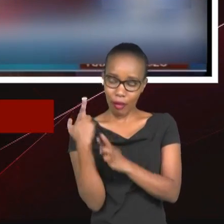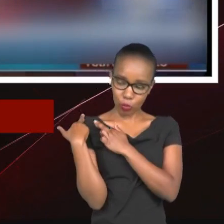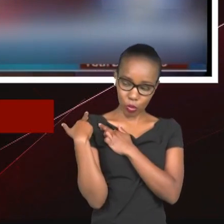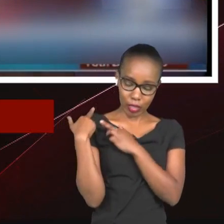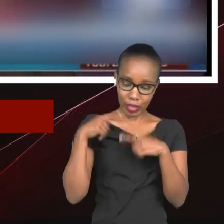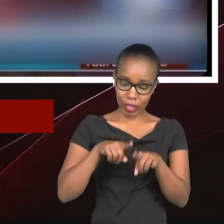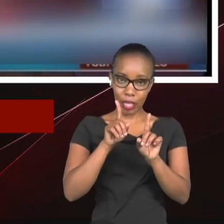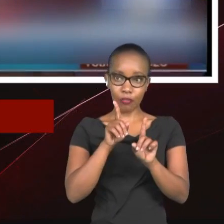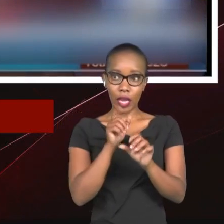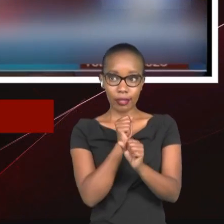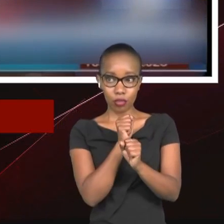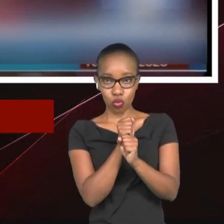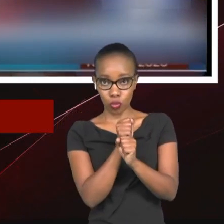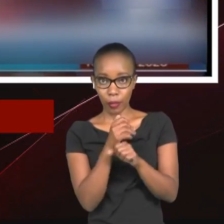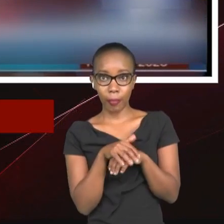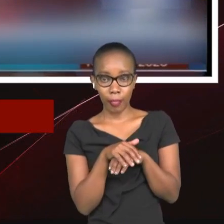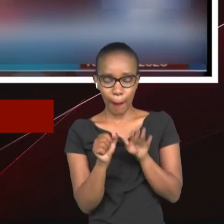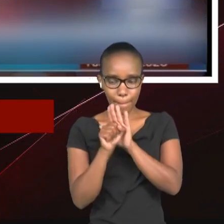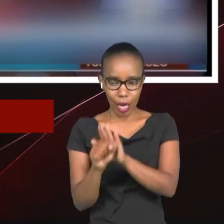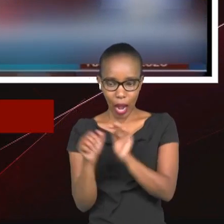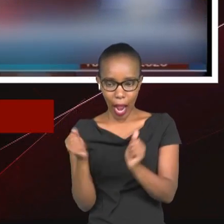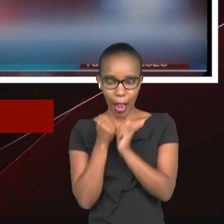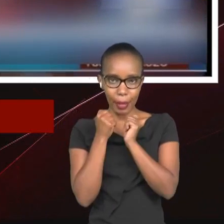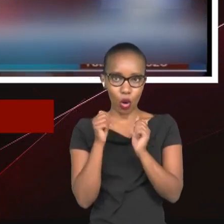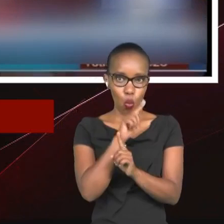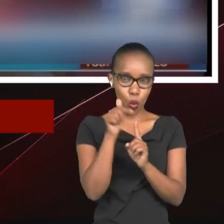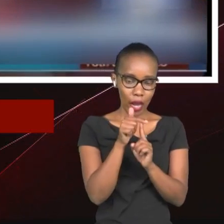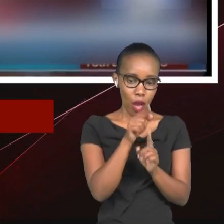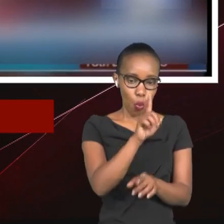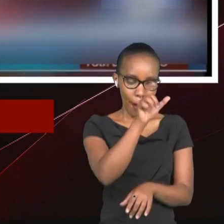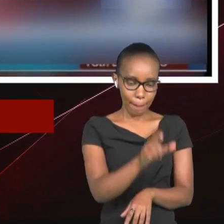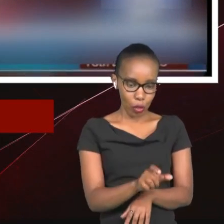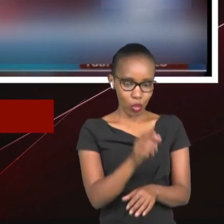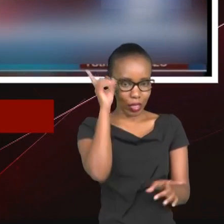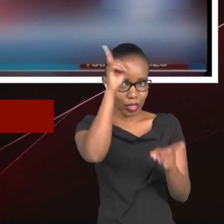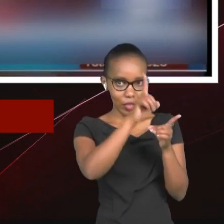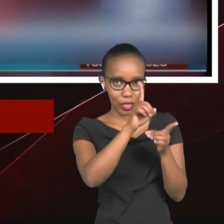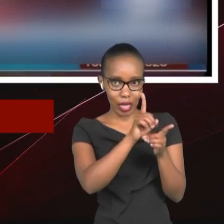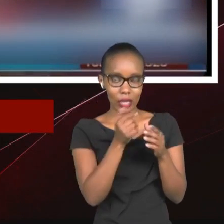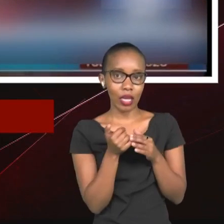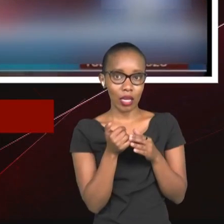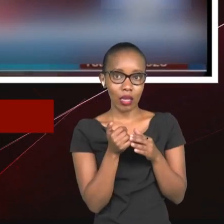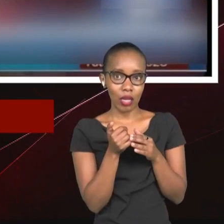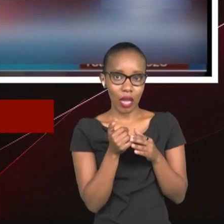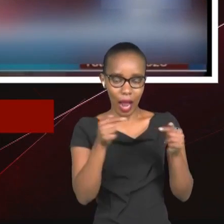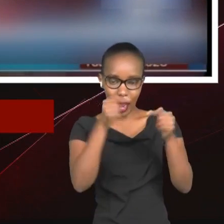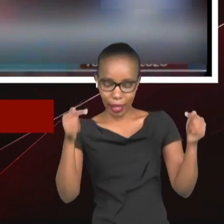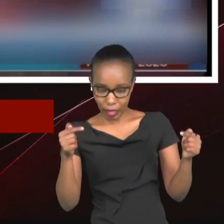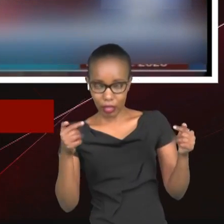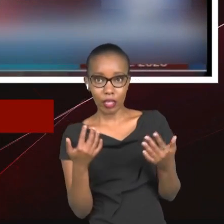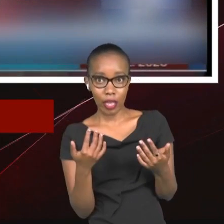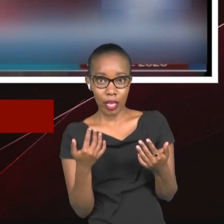and what they should do. The biasness comes when one decides very nasty against you. But if you are given